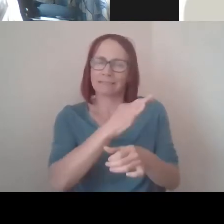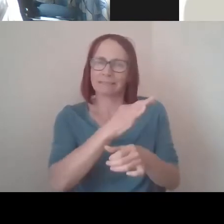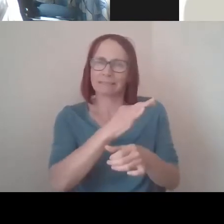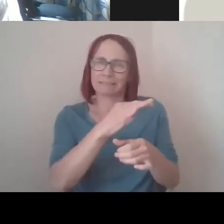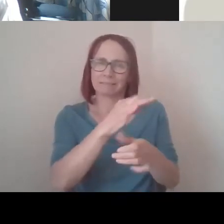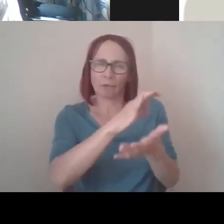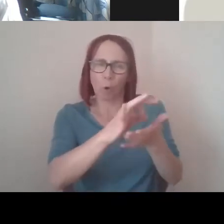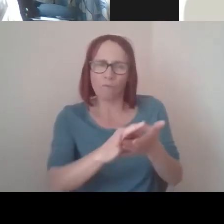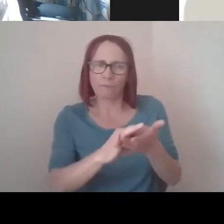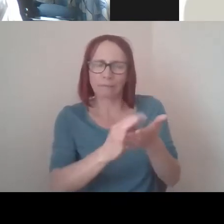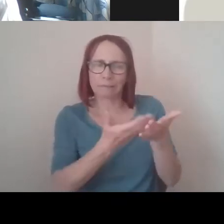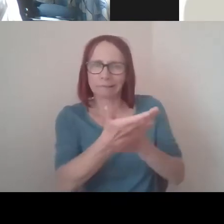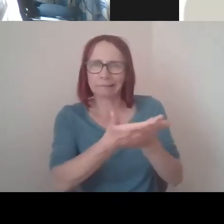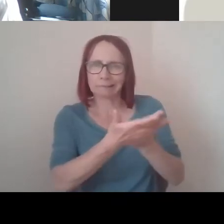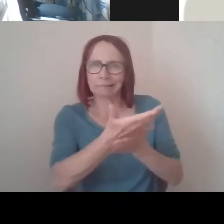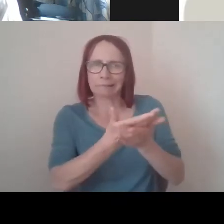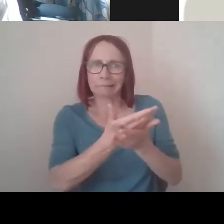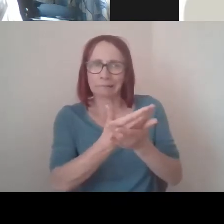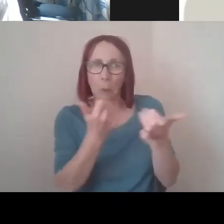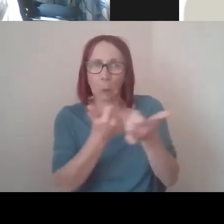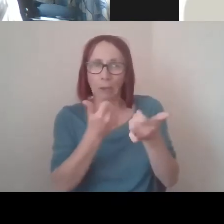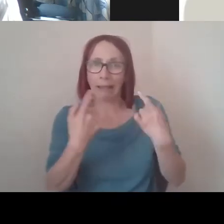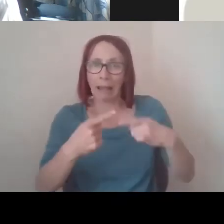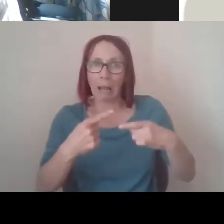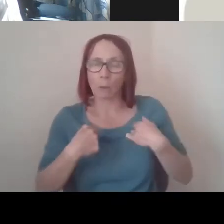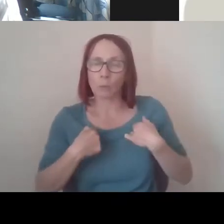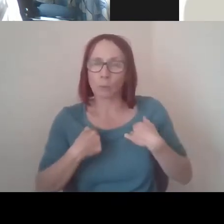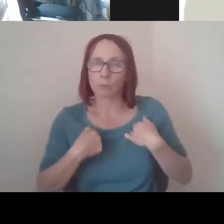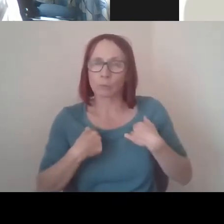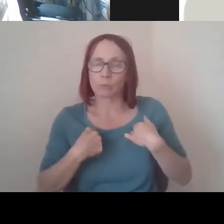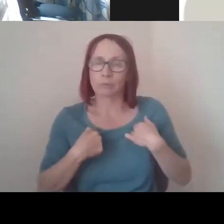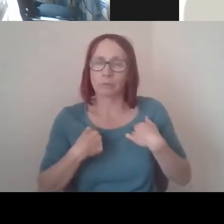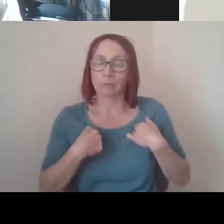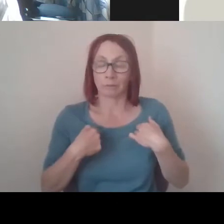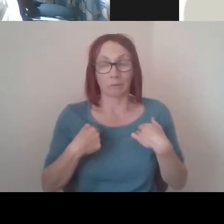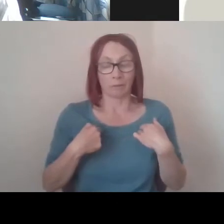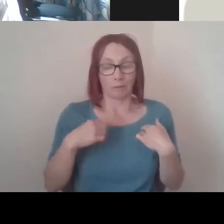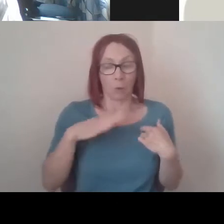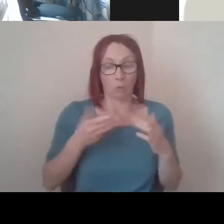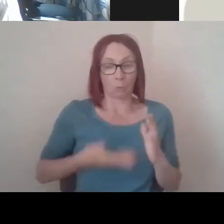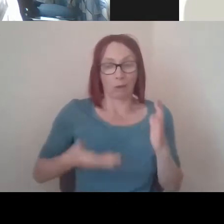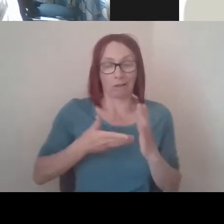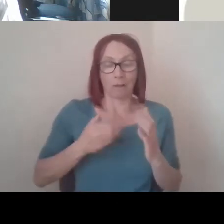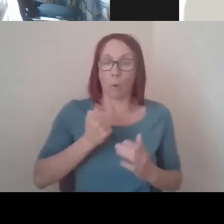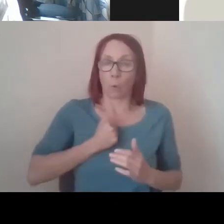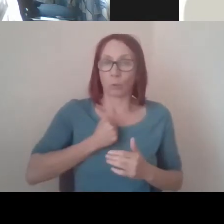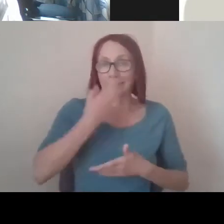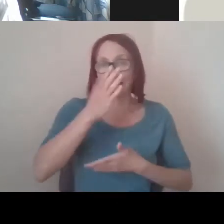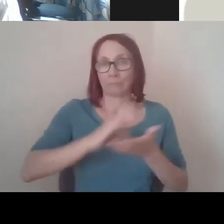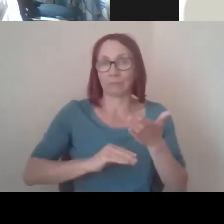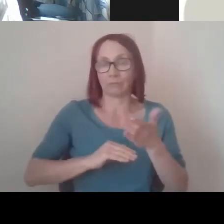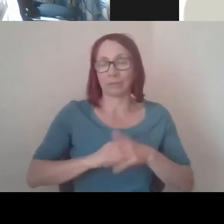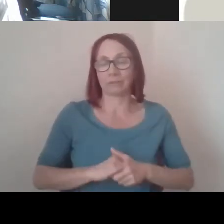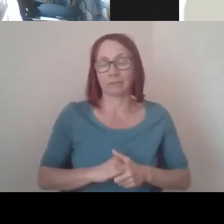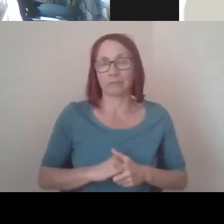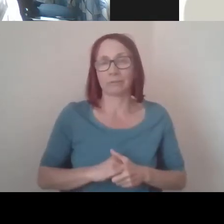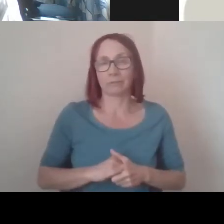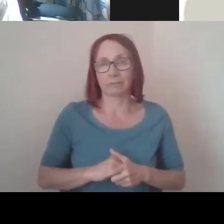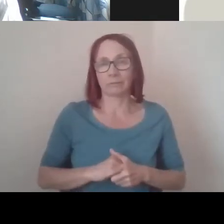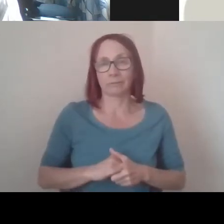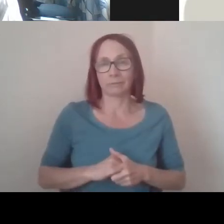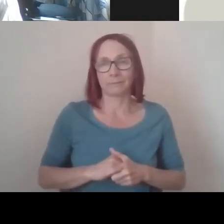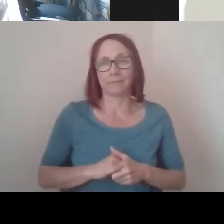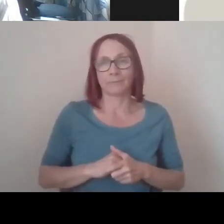up a public appointment. But I think the other thing that I want to say is that my own experience is